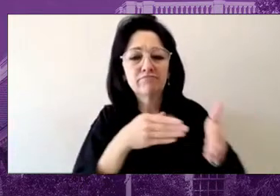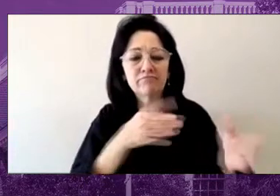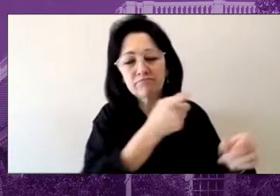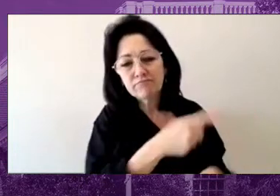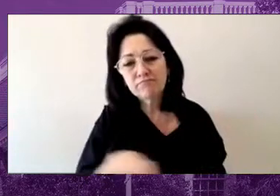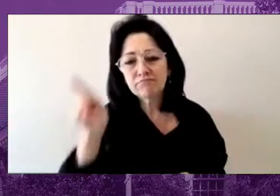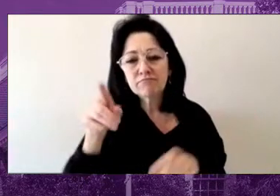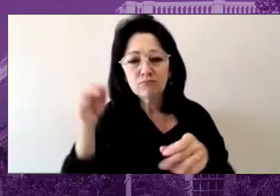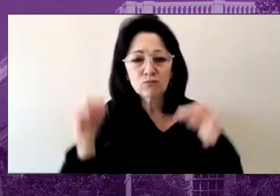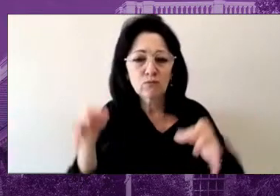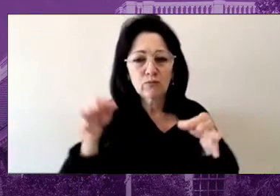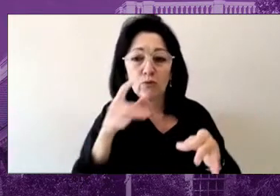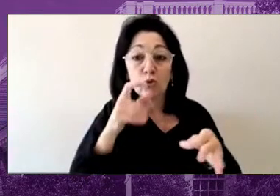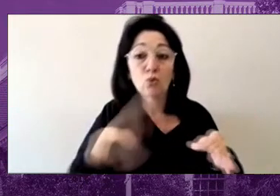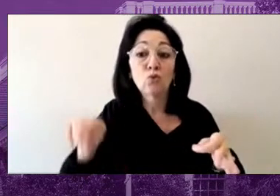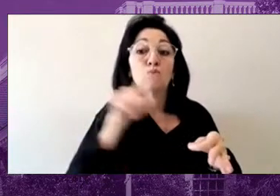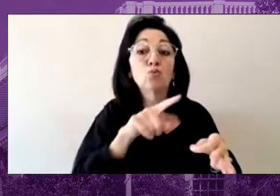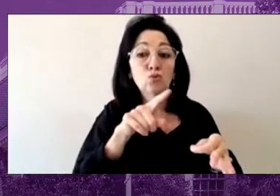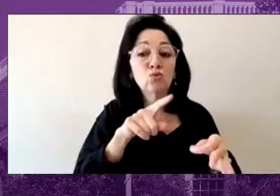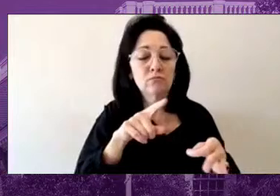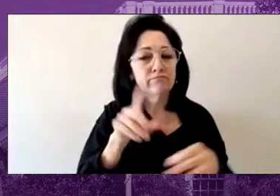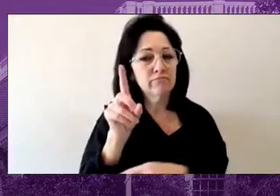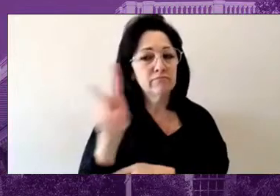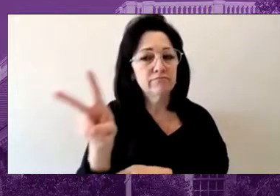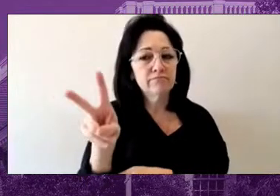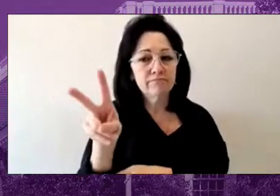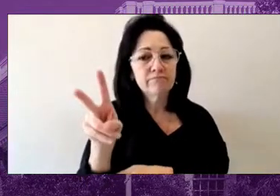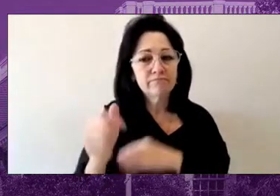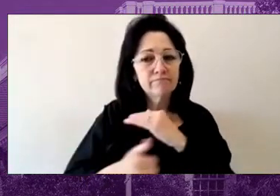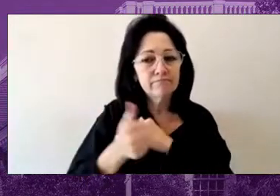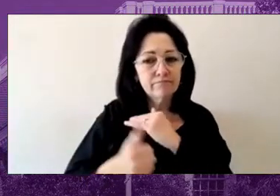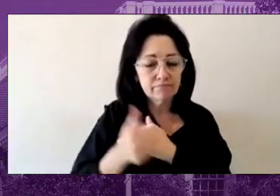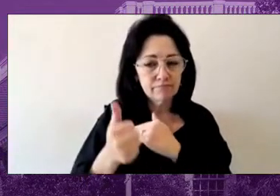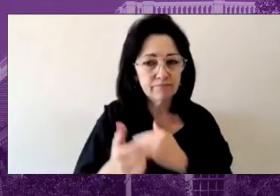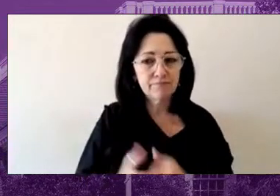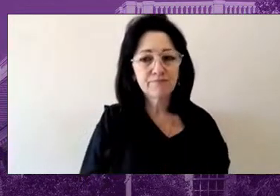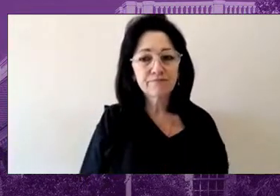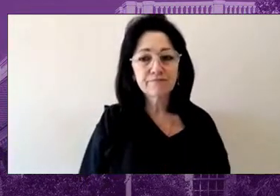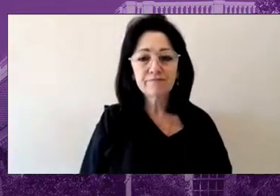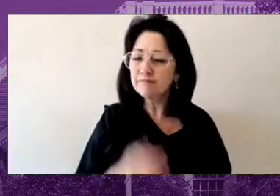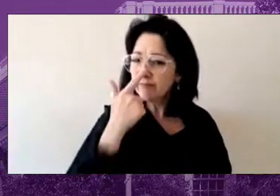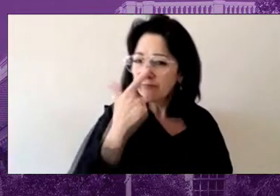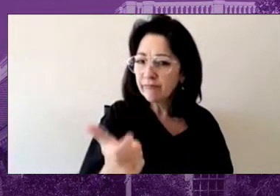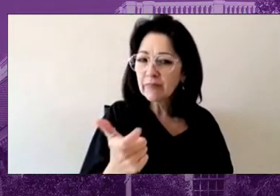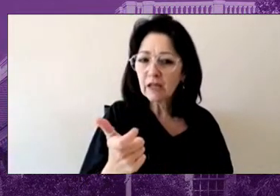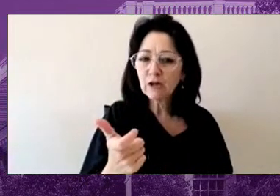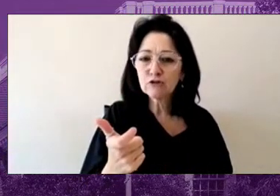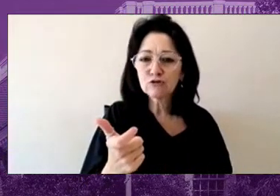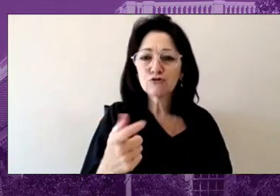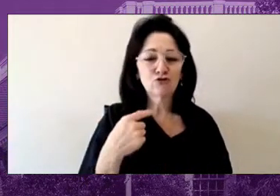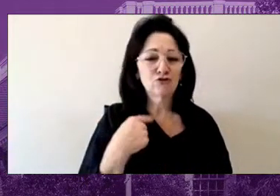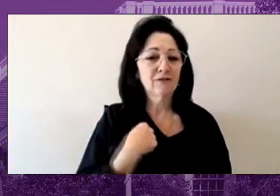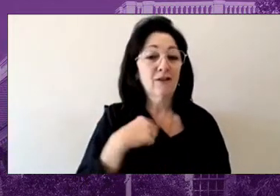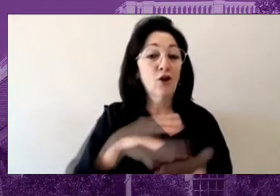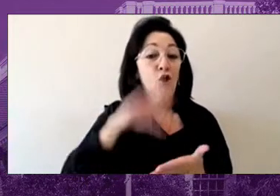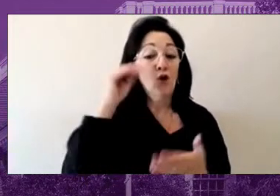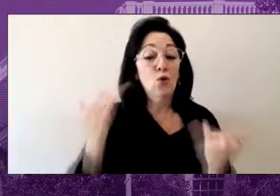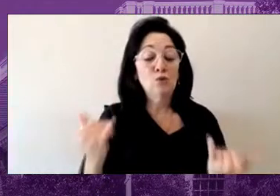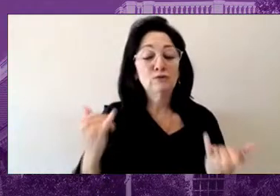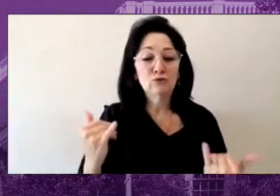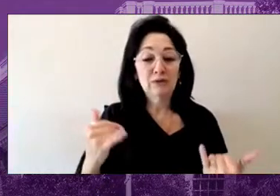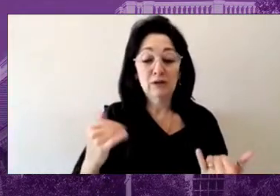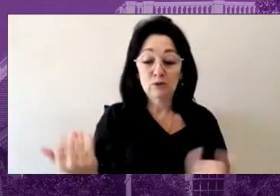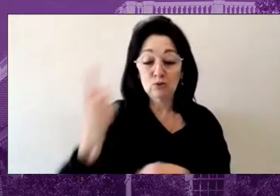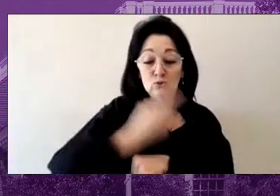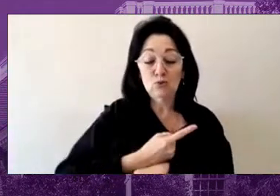It's interesting, I learned earlier this morning that today is National First Responders Day. So I think